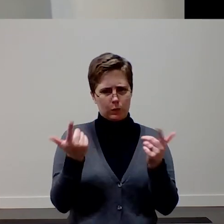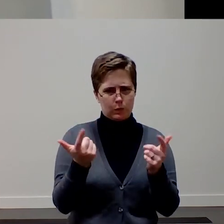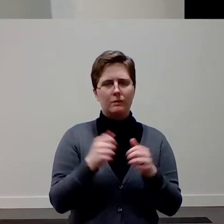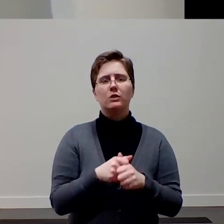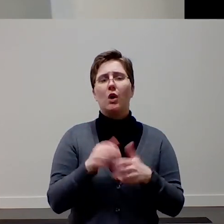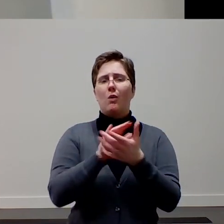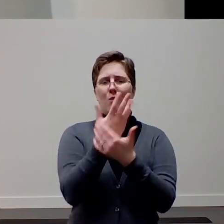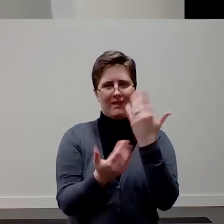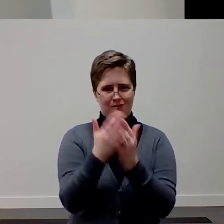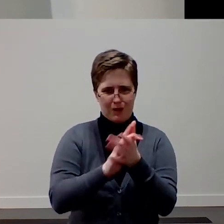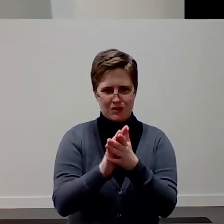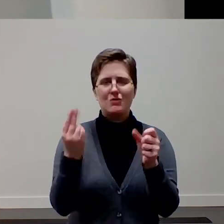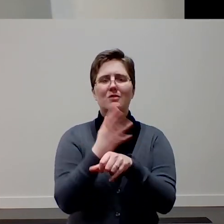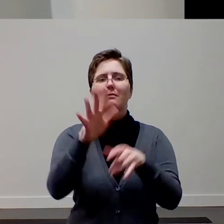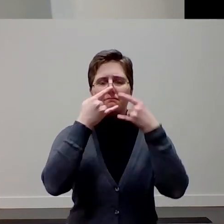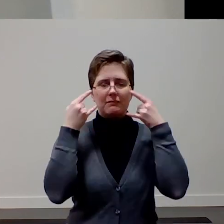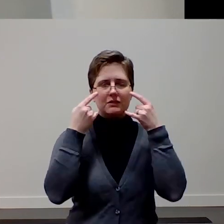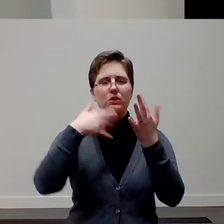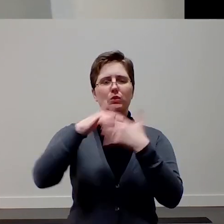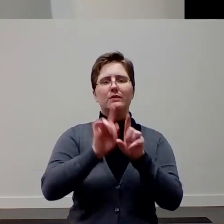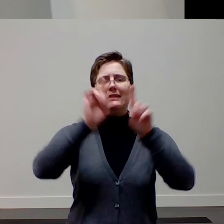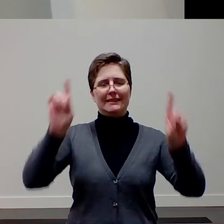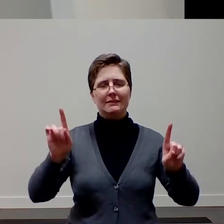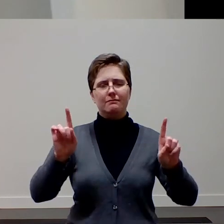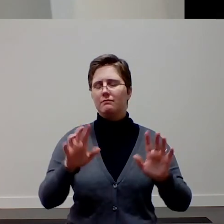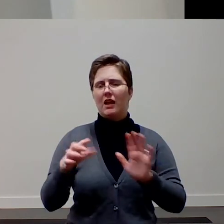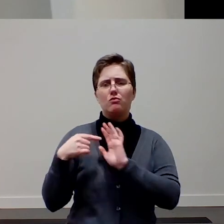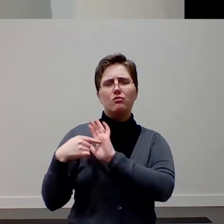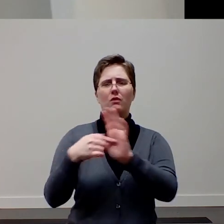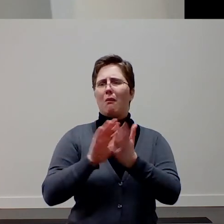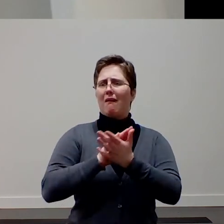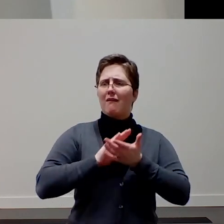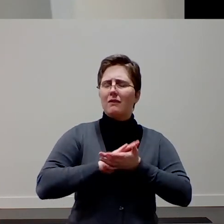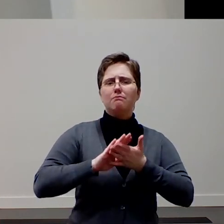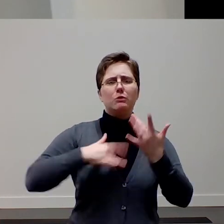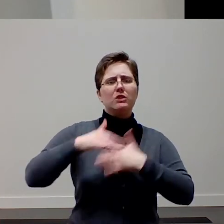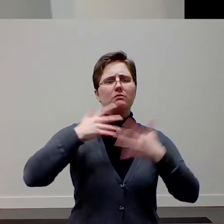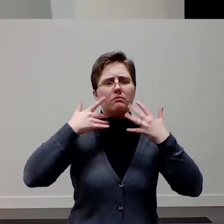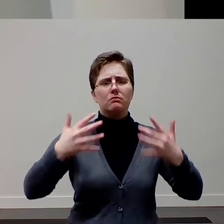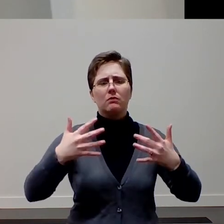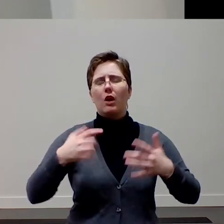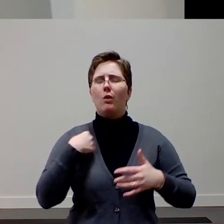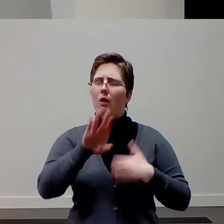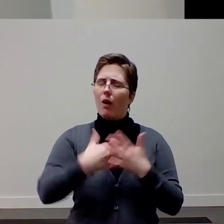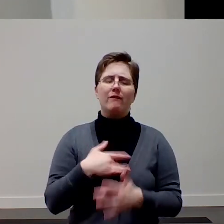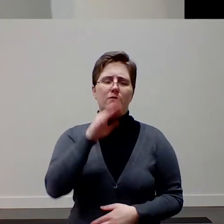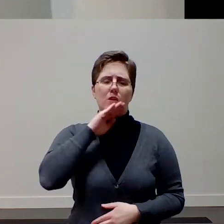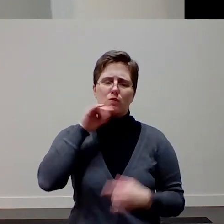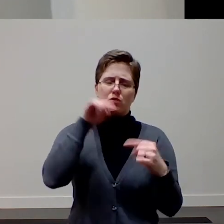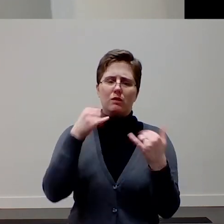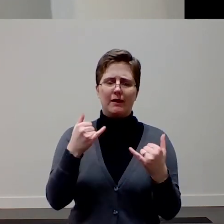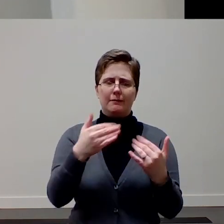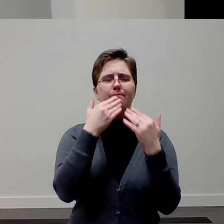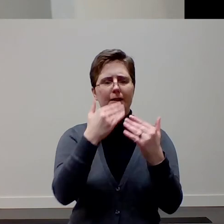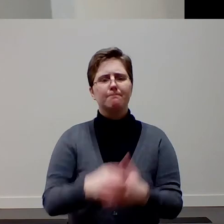understanding when it became unsafe, we would reach the level red, no matter how or what we were the reasons, we would go back